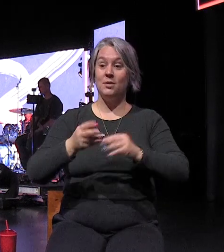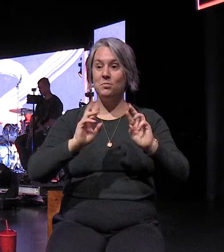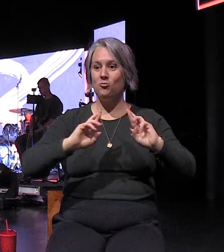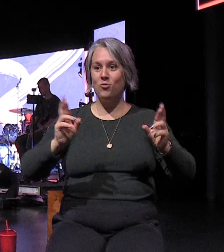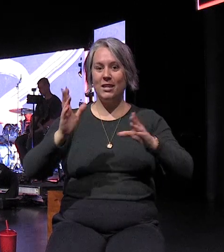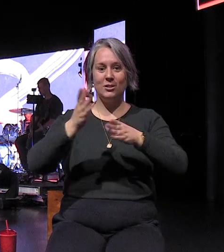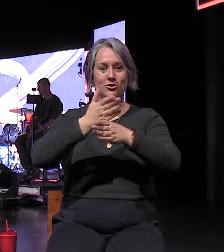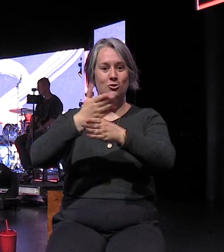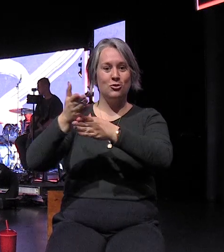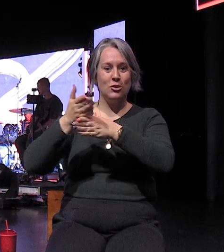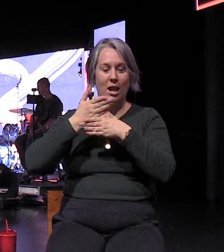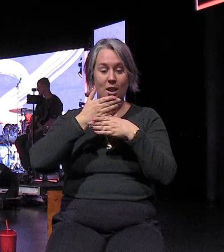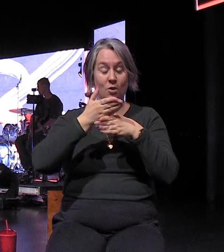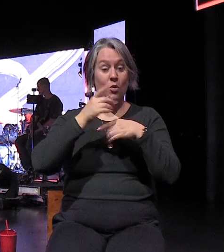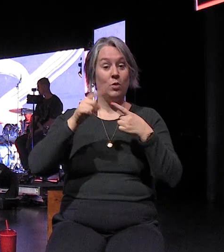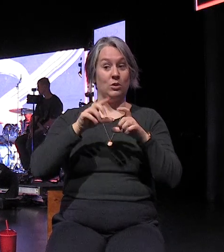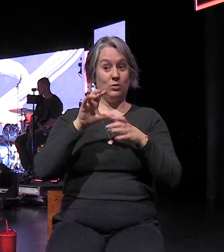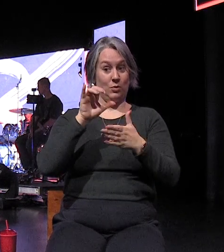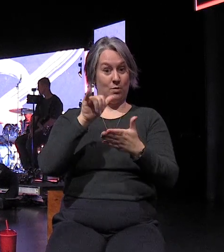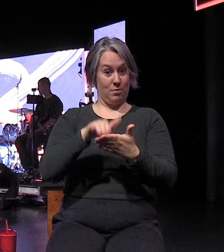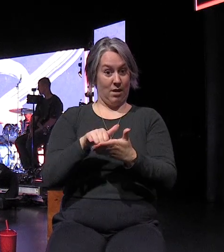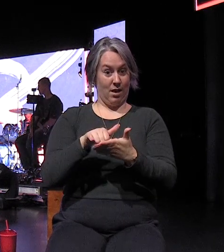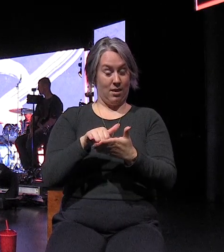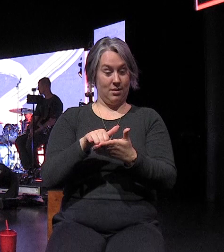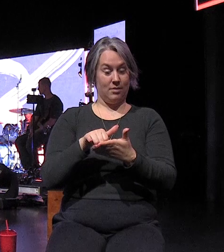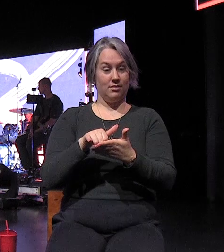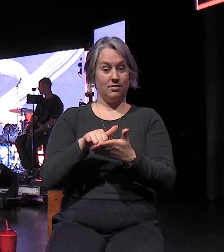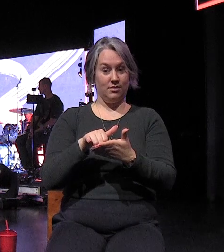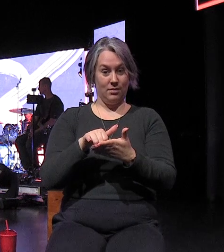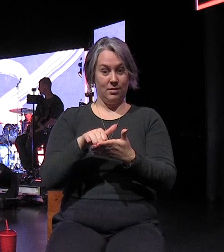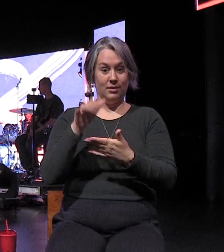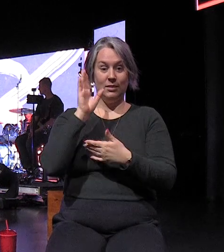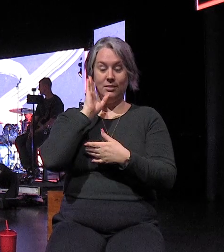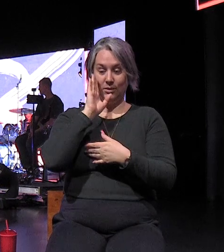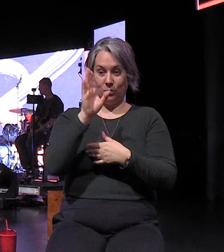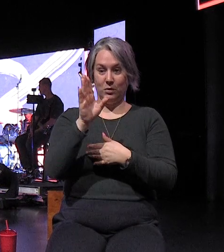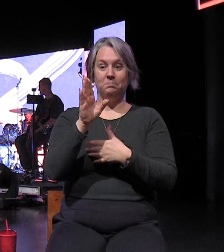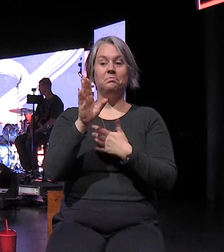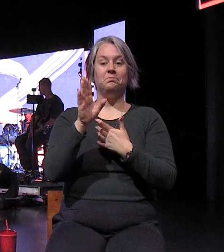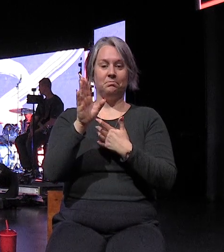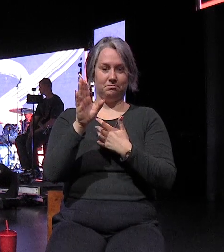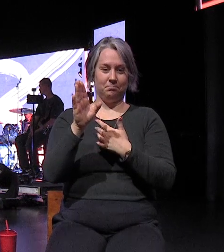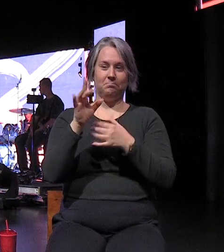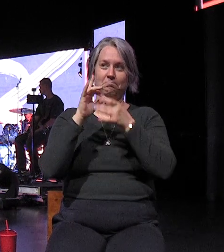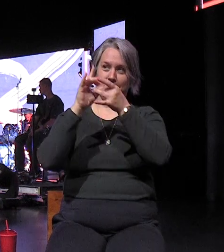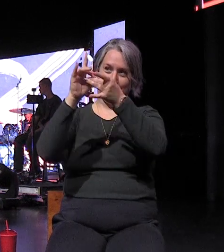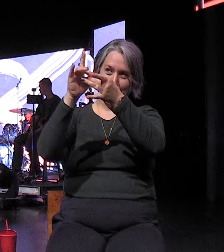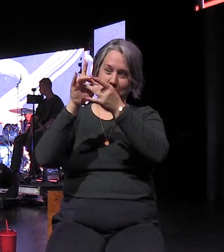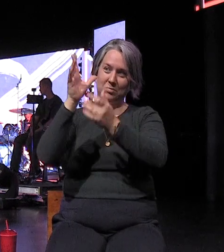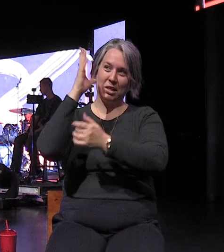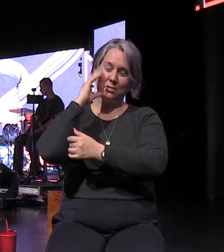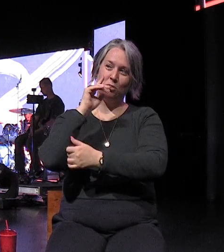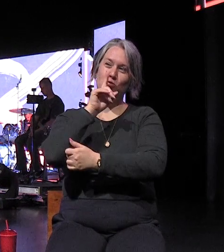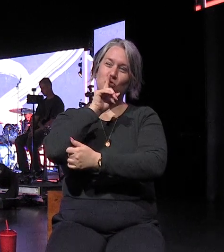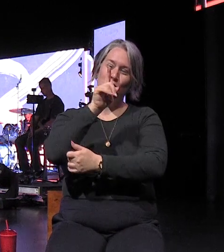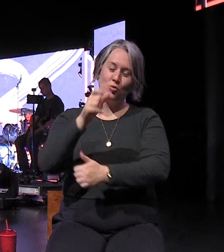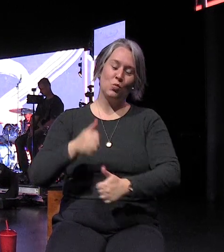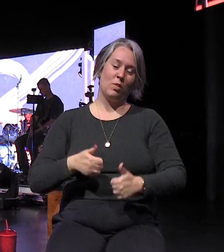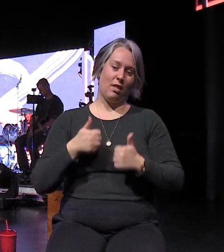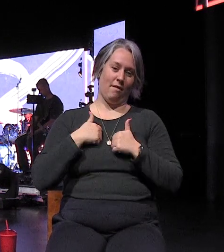this, they will be storing up their treasure as a good foundation for the future so that they may experience true